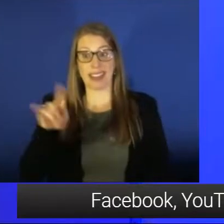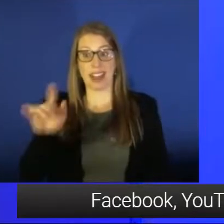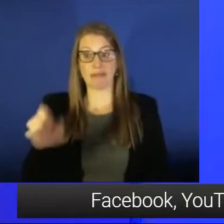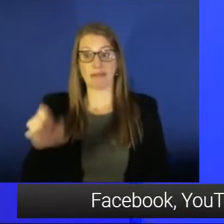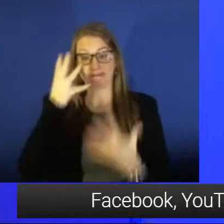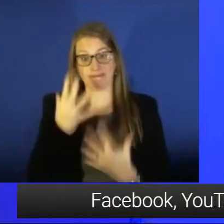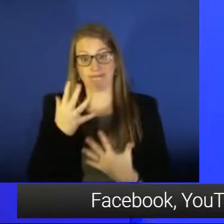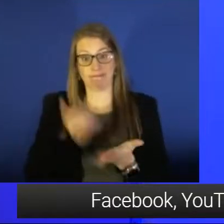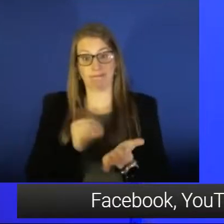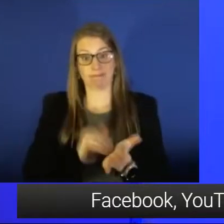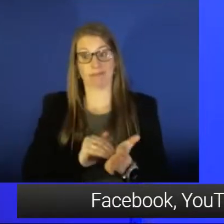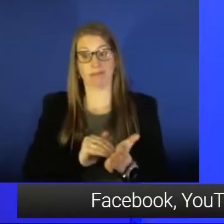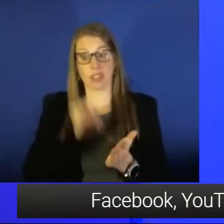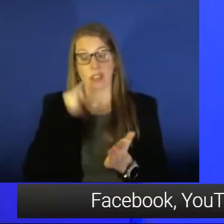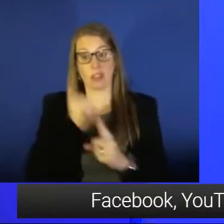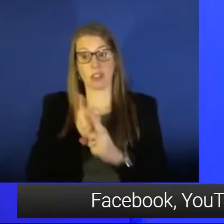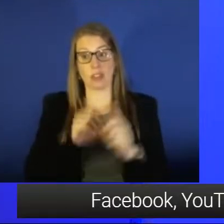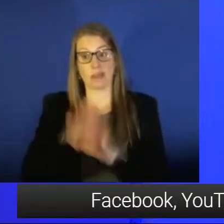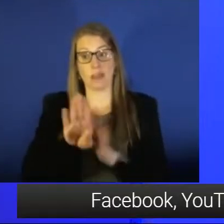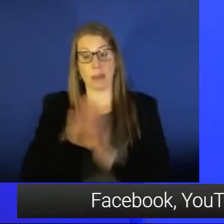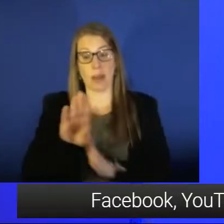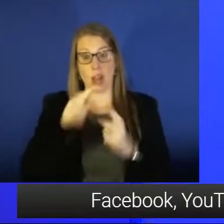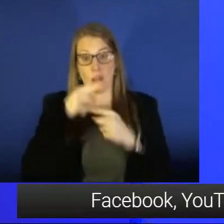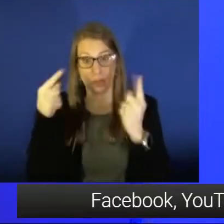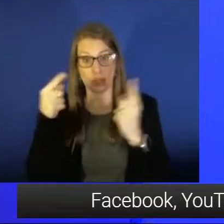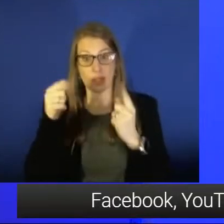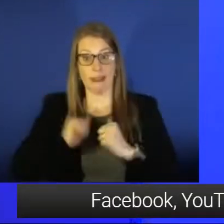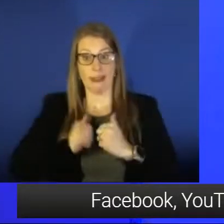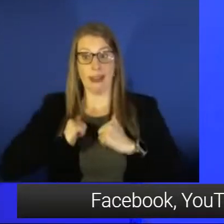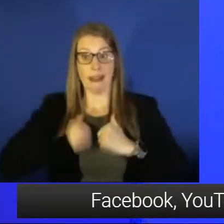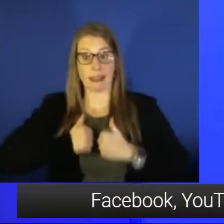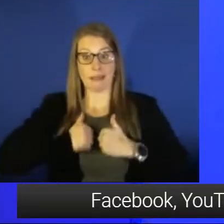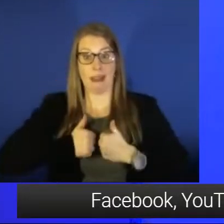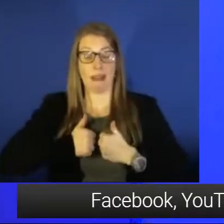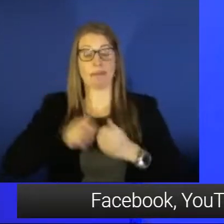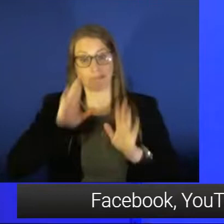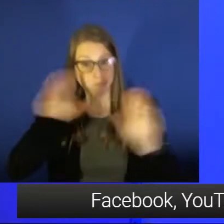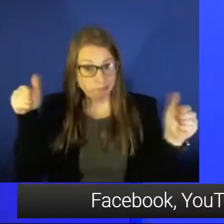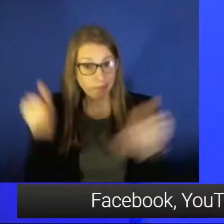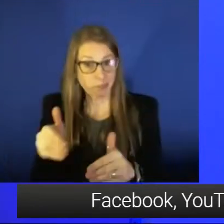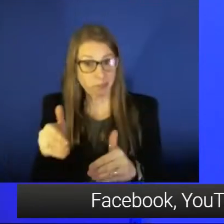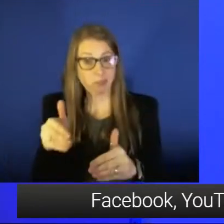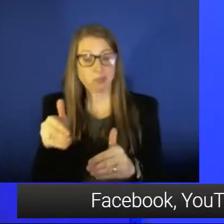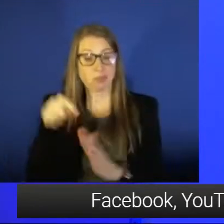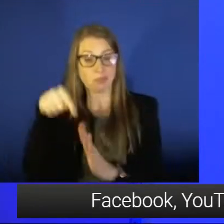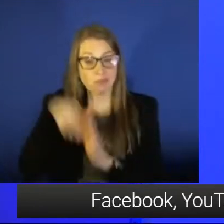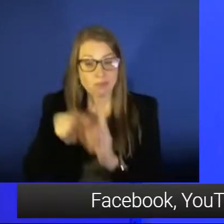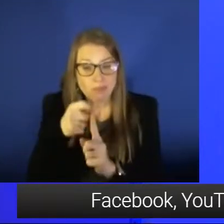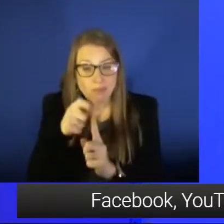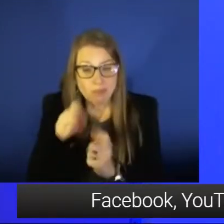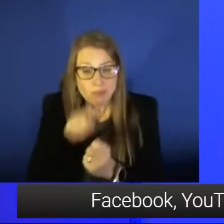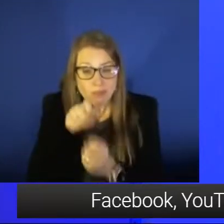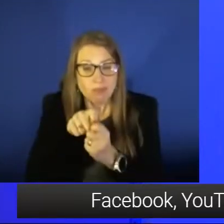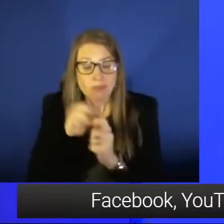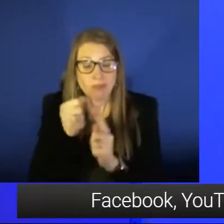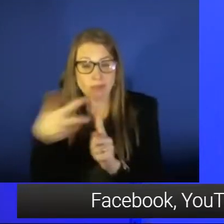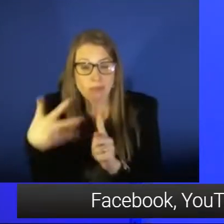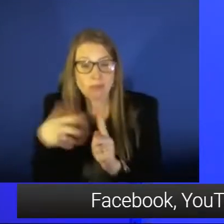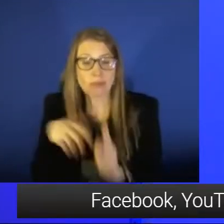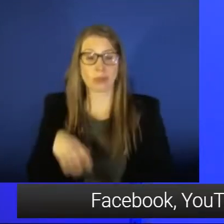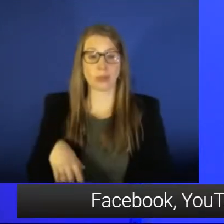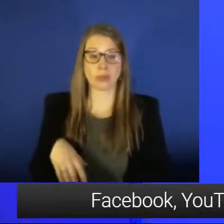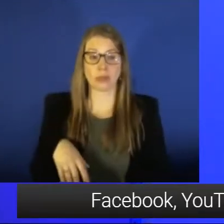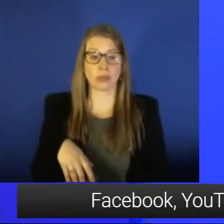develop allergic asthma, it takes a lot more attention to detail. But again, hopefully it's related to